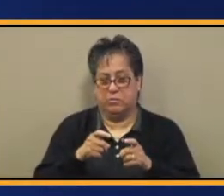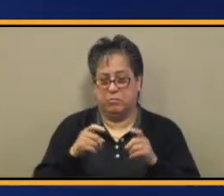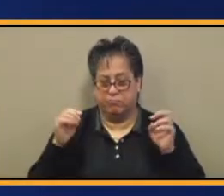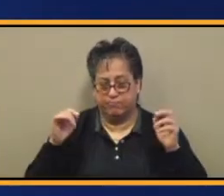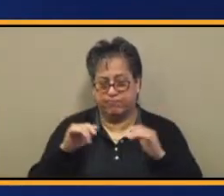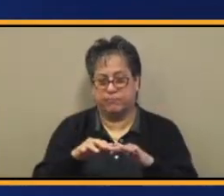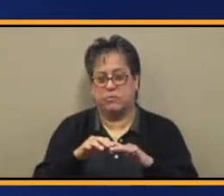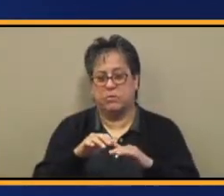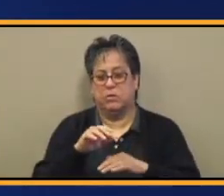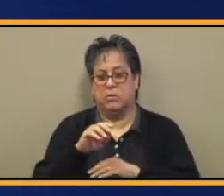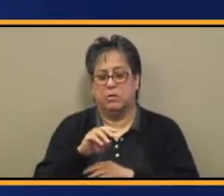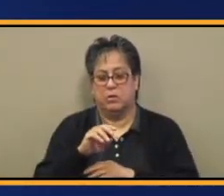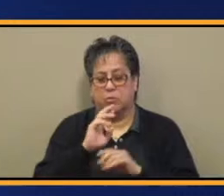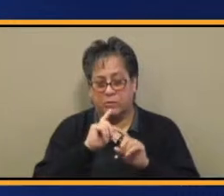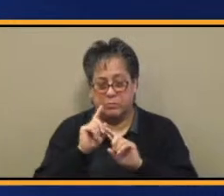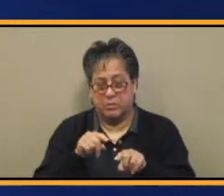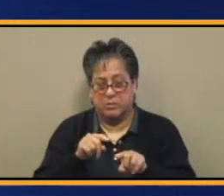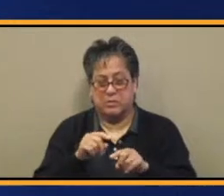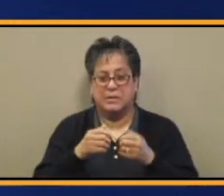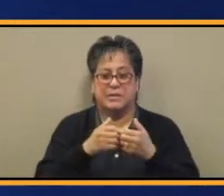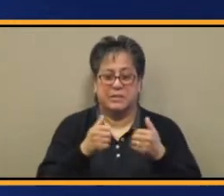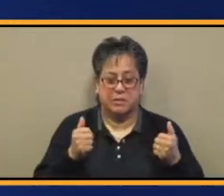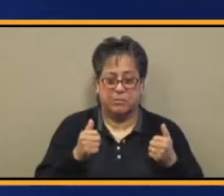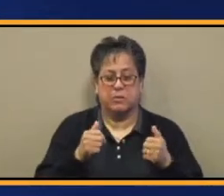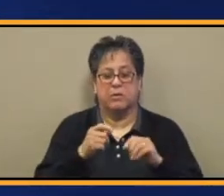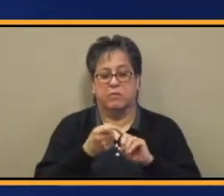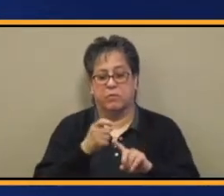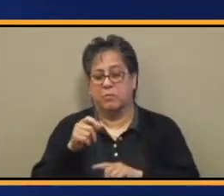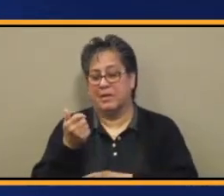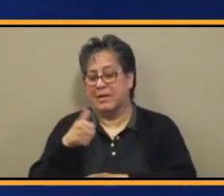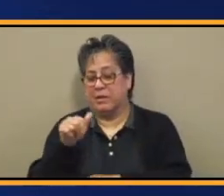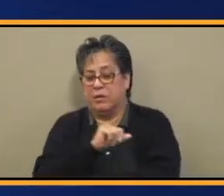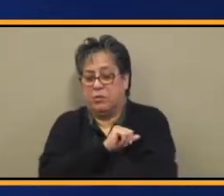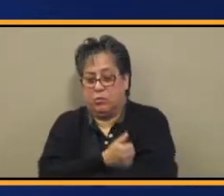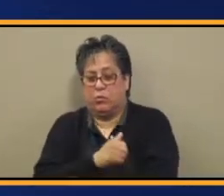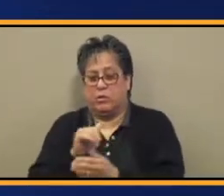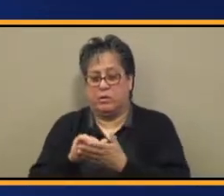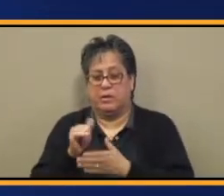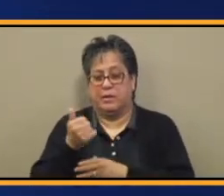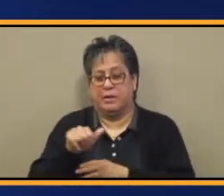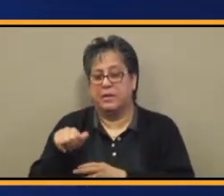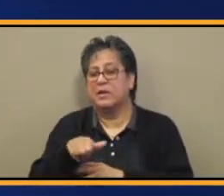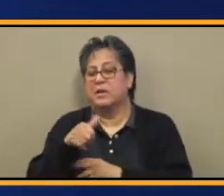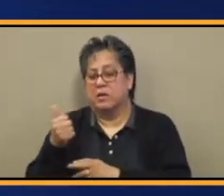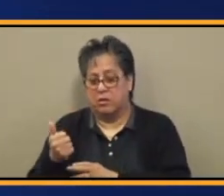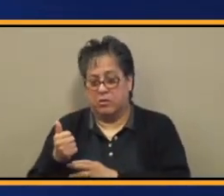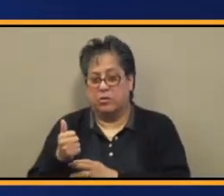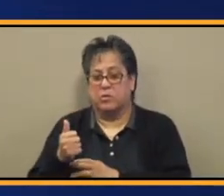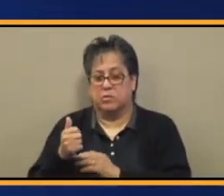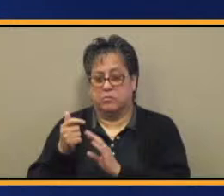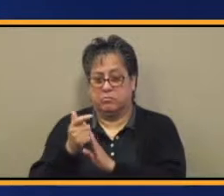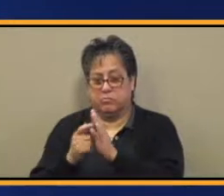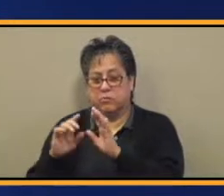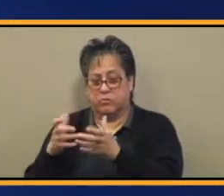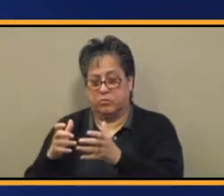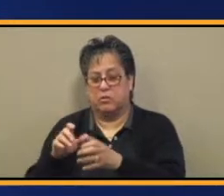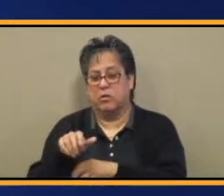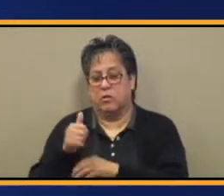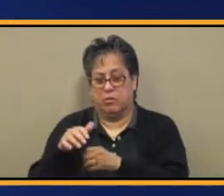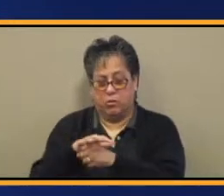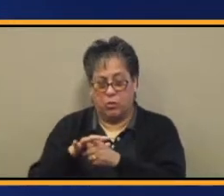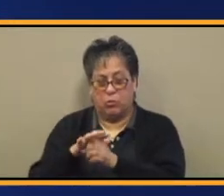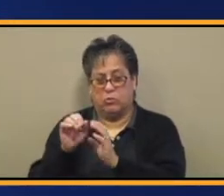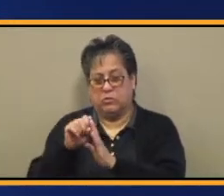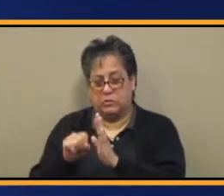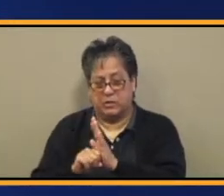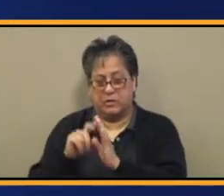migration response and is separate and apart from any authority possessed by any other jurisdiction, including other local, state,